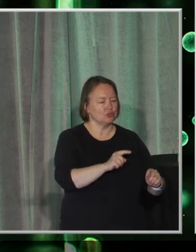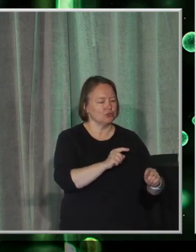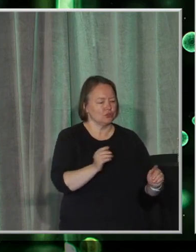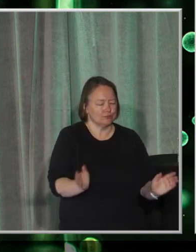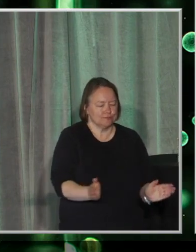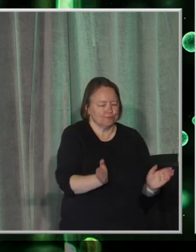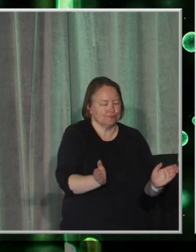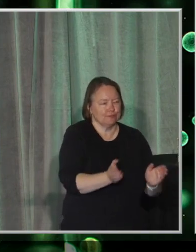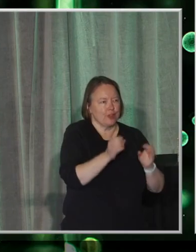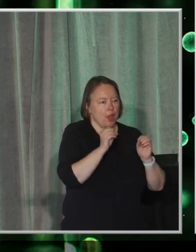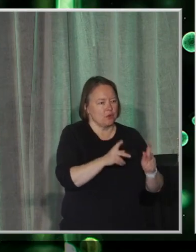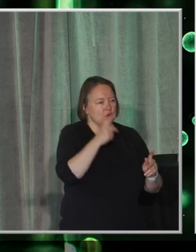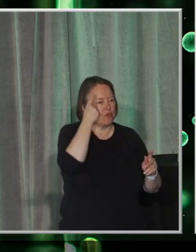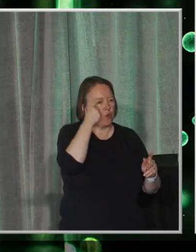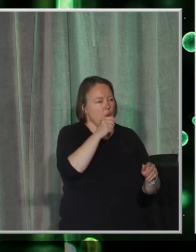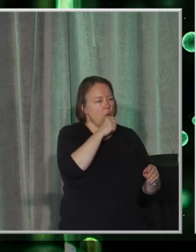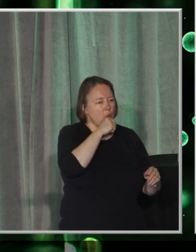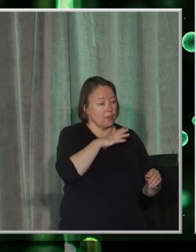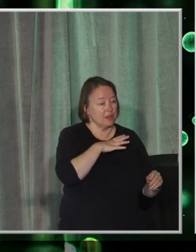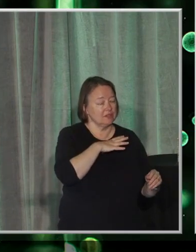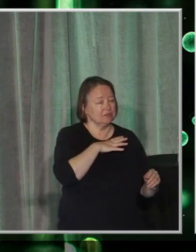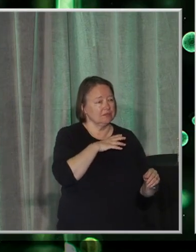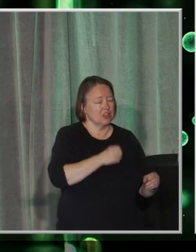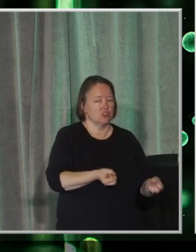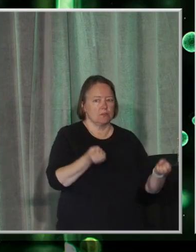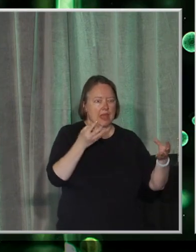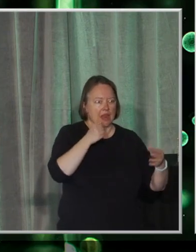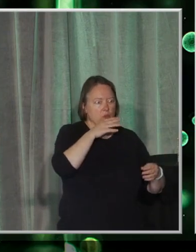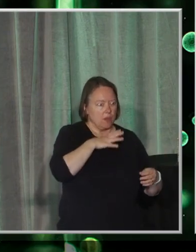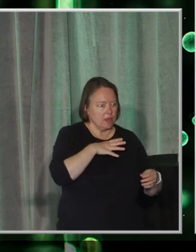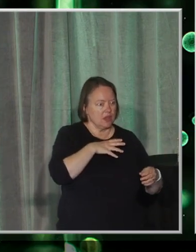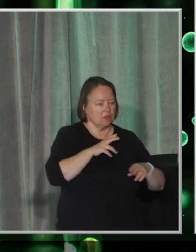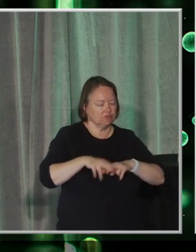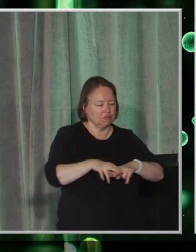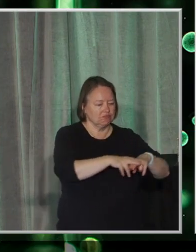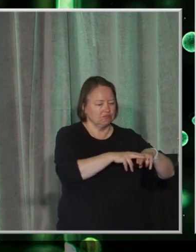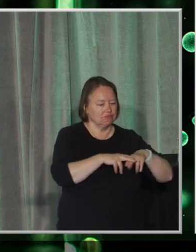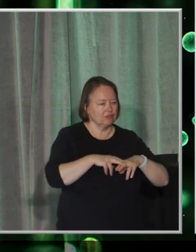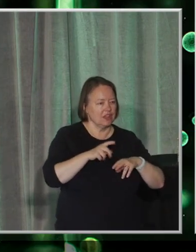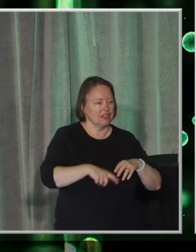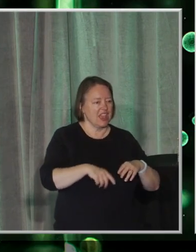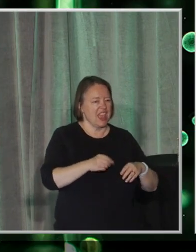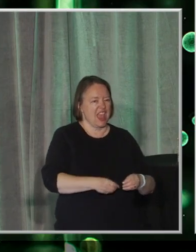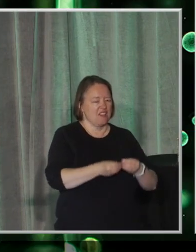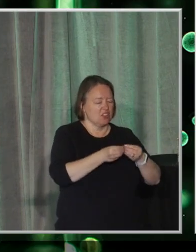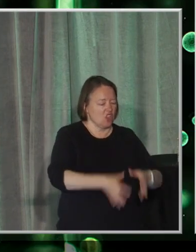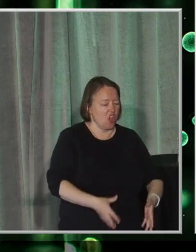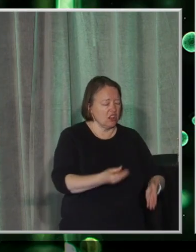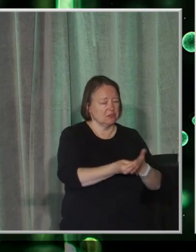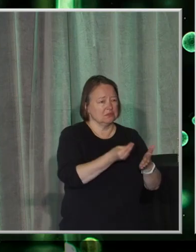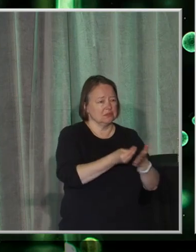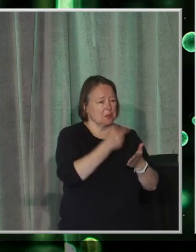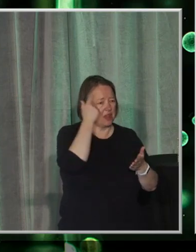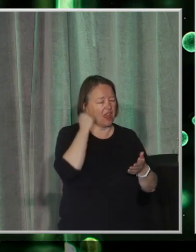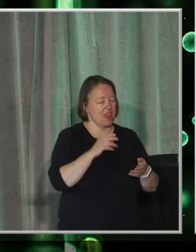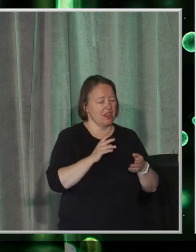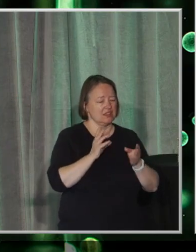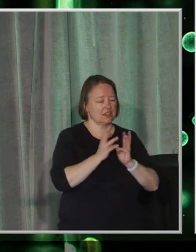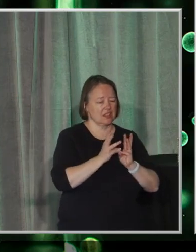re-stimulate the opportunities for women, these 2 million women that have kind of lost income as a result of climate